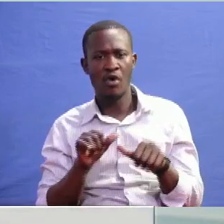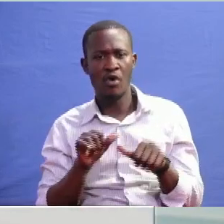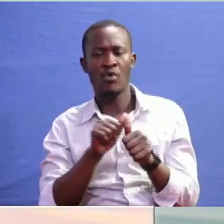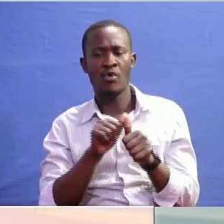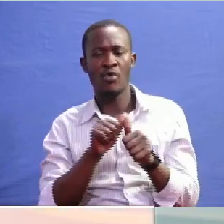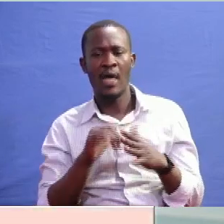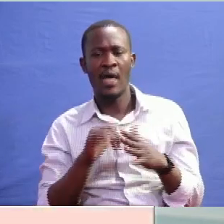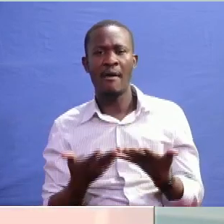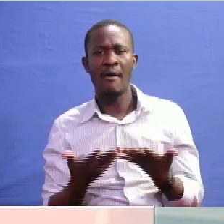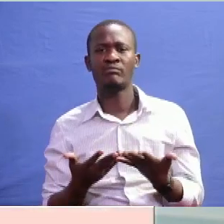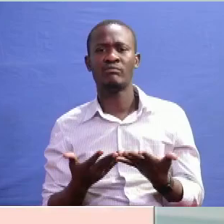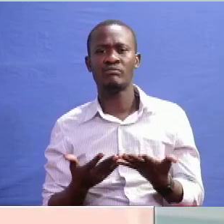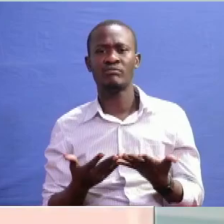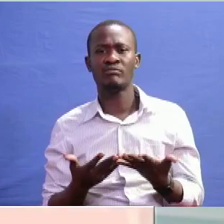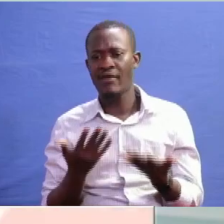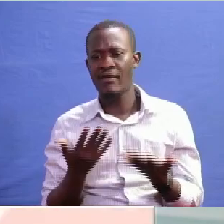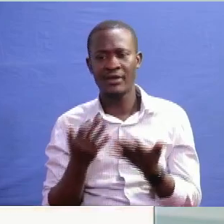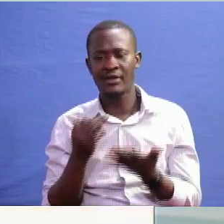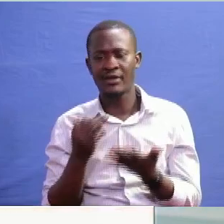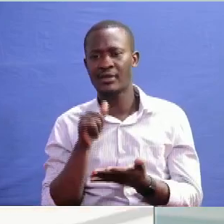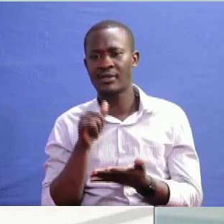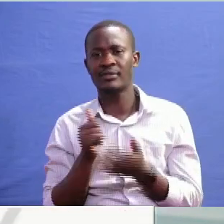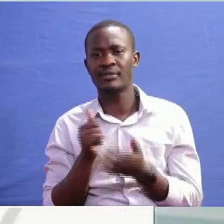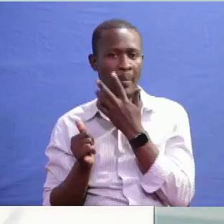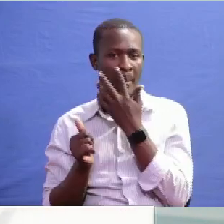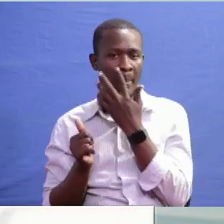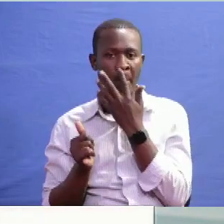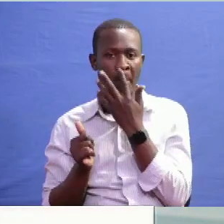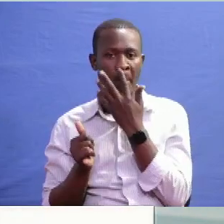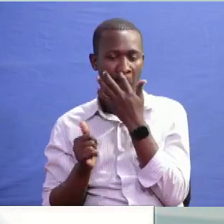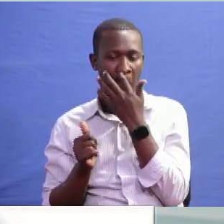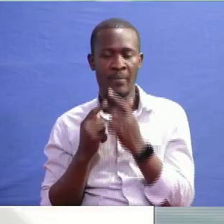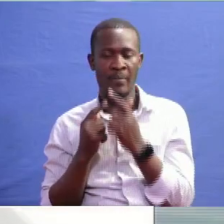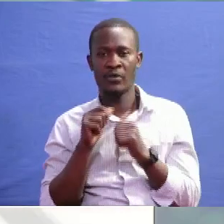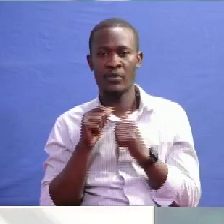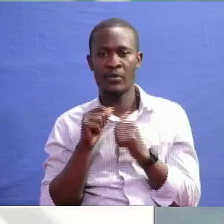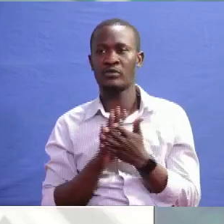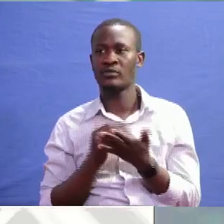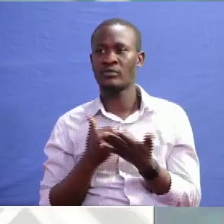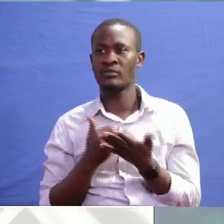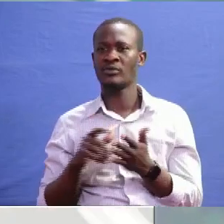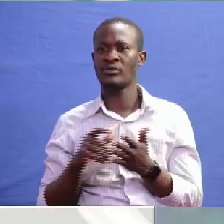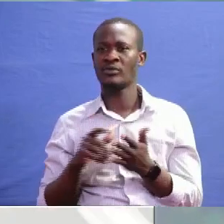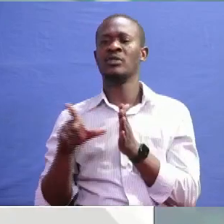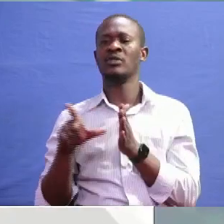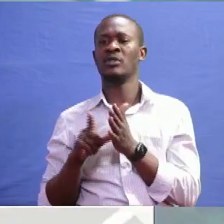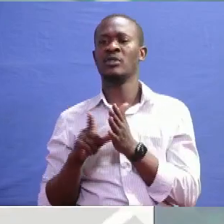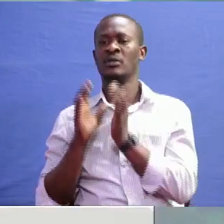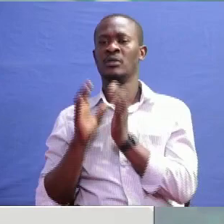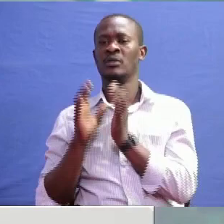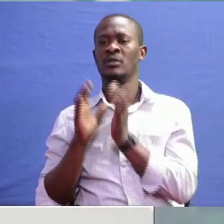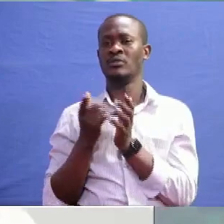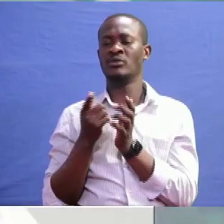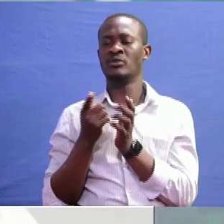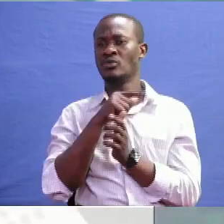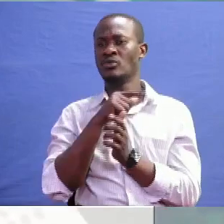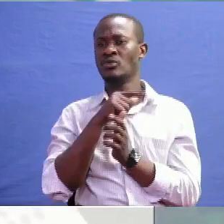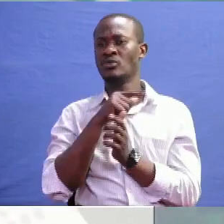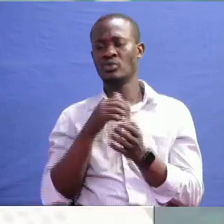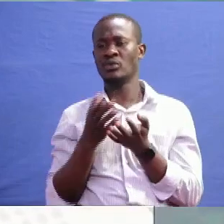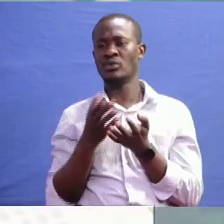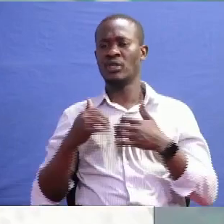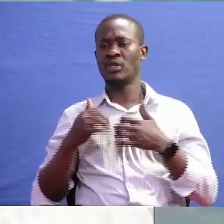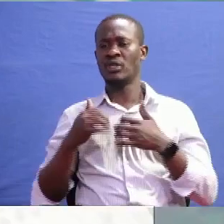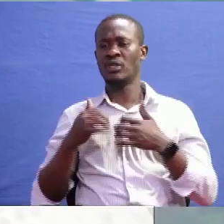how fair is this one? Talking about the loan burden, I think maybe we need to understand how this model